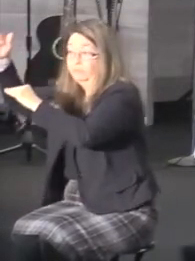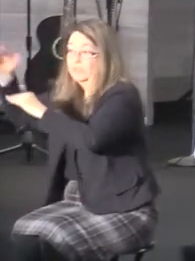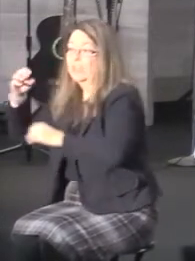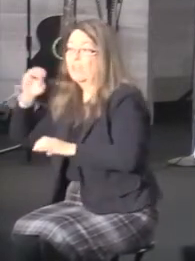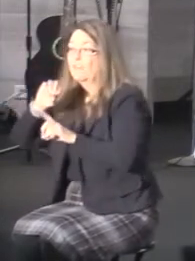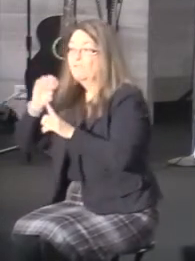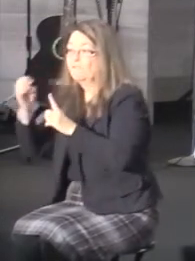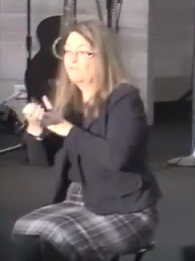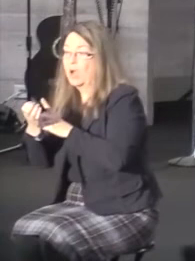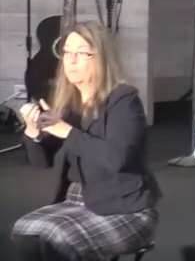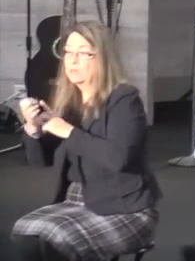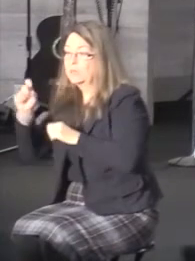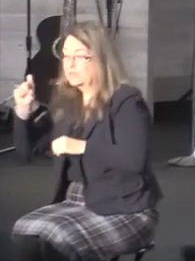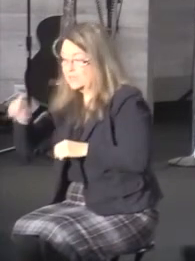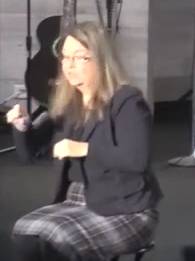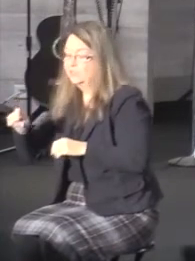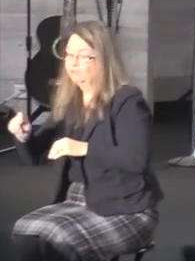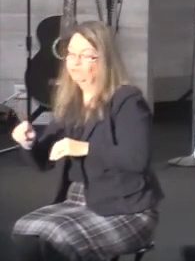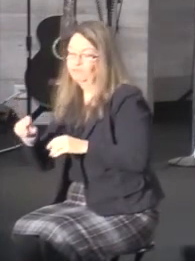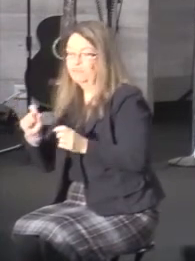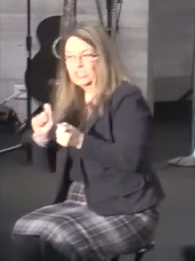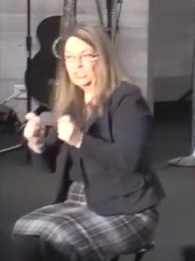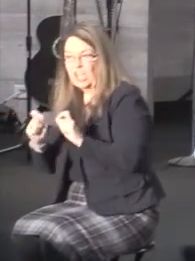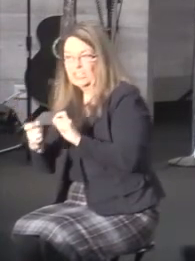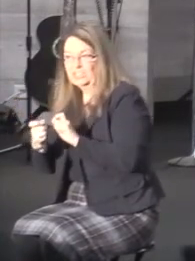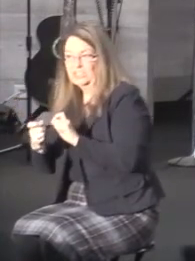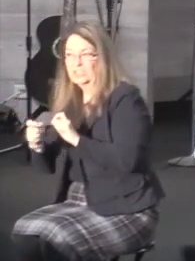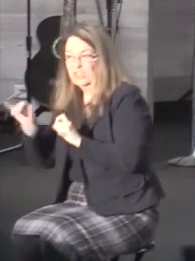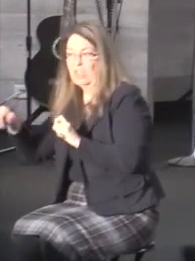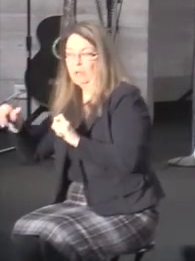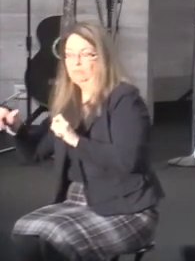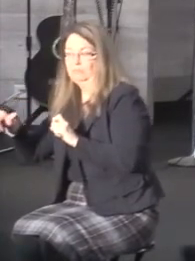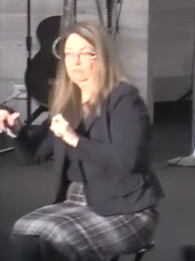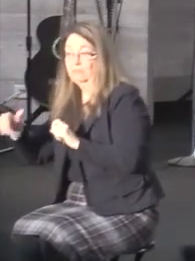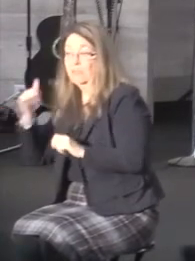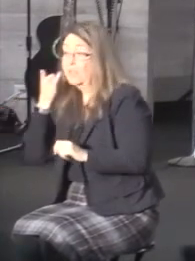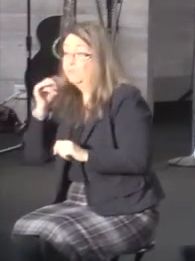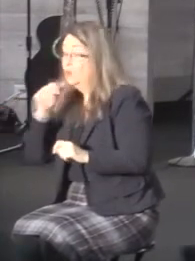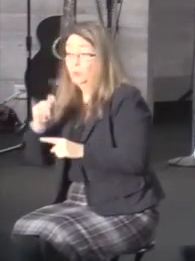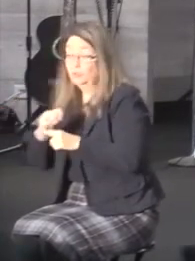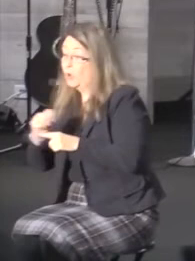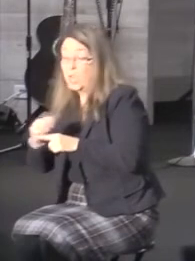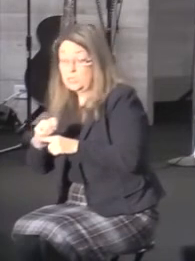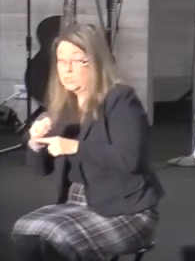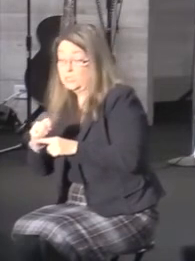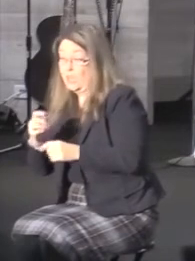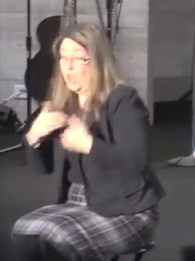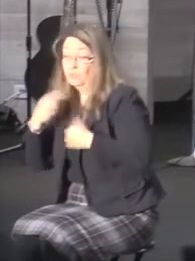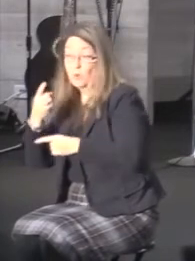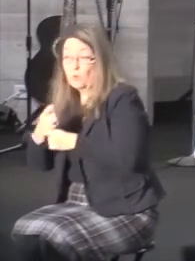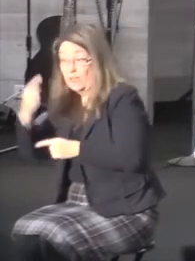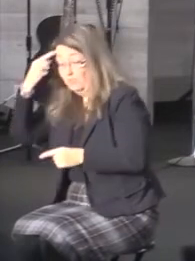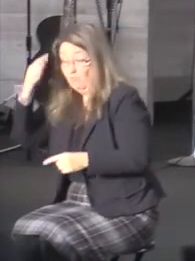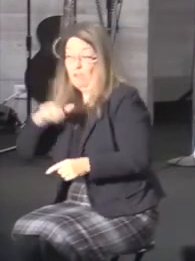take over your body, and your body's got to adjust and acclimate to the environment around you. And if you fail to train, and if you fail to have the right mindset with